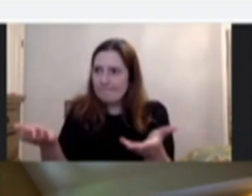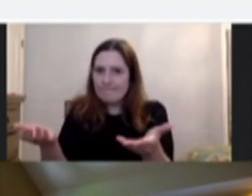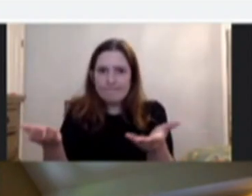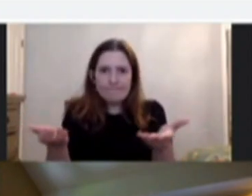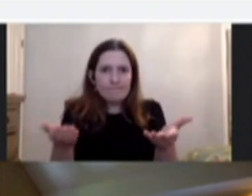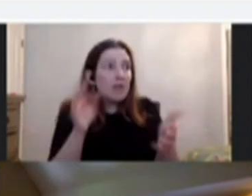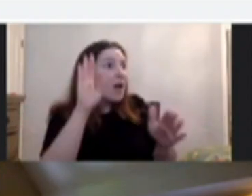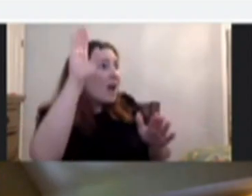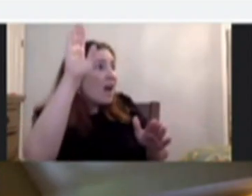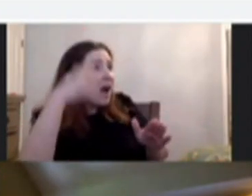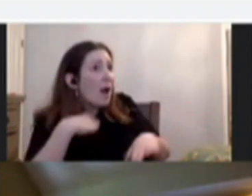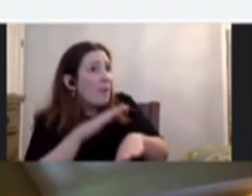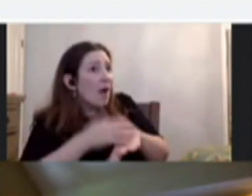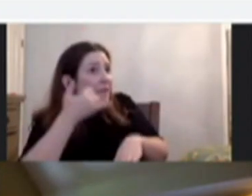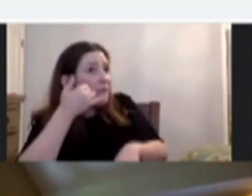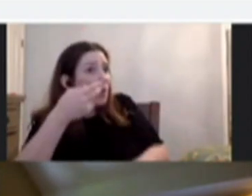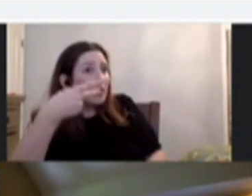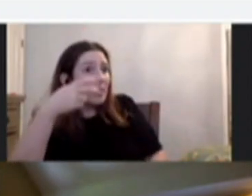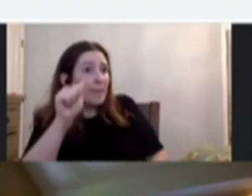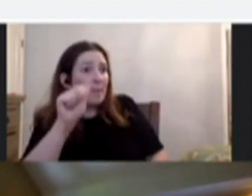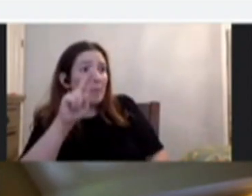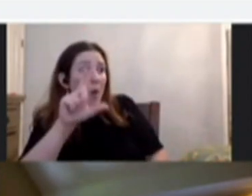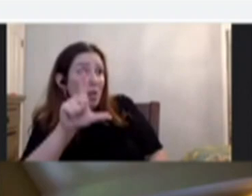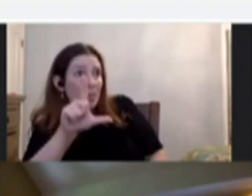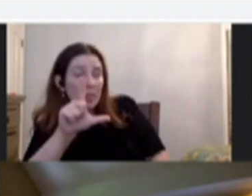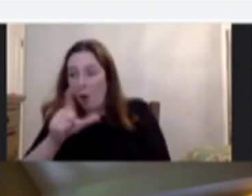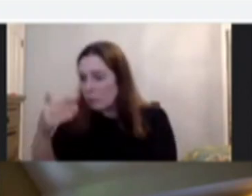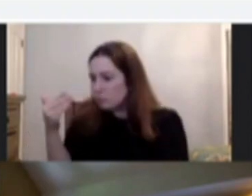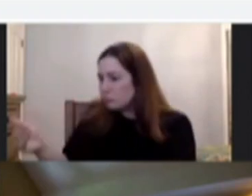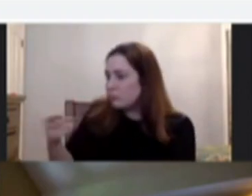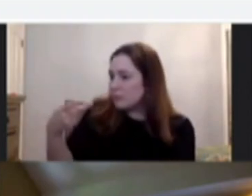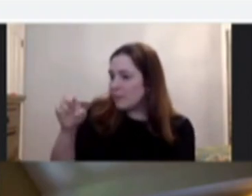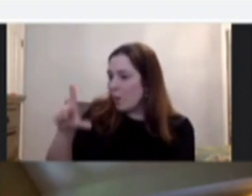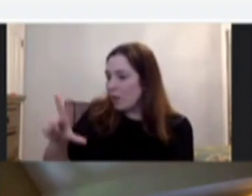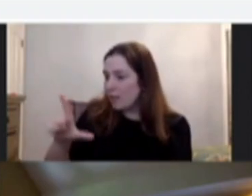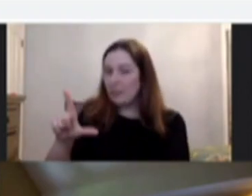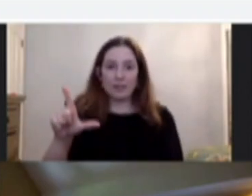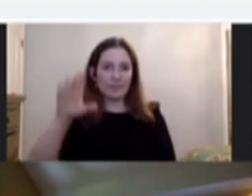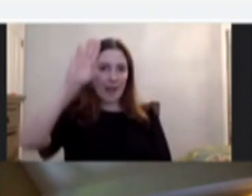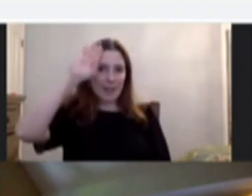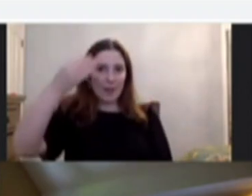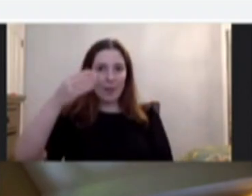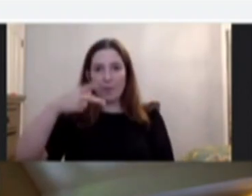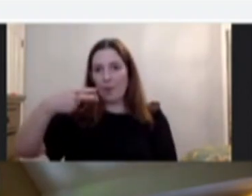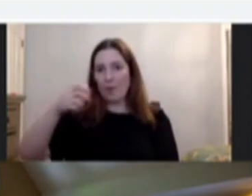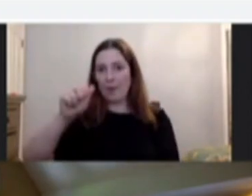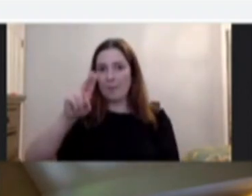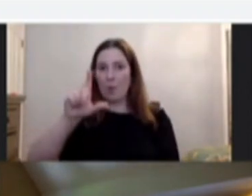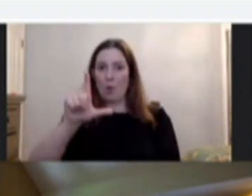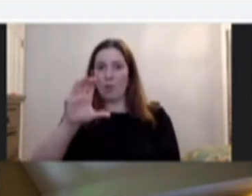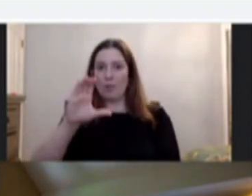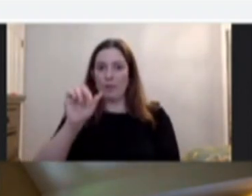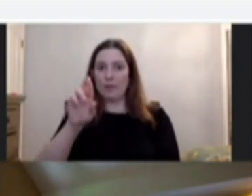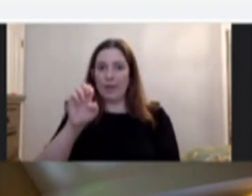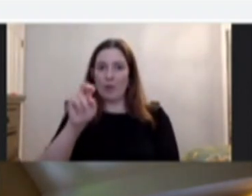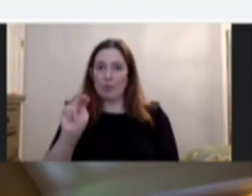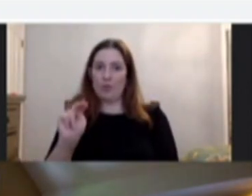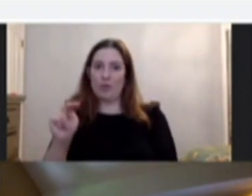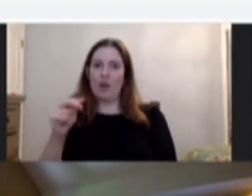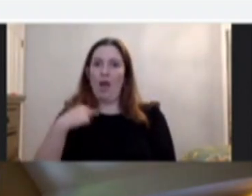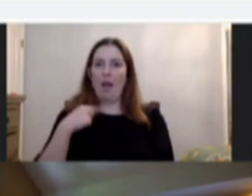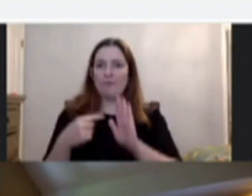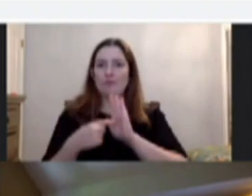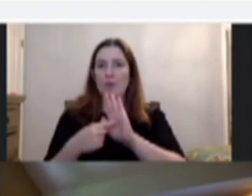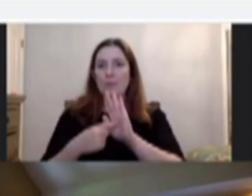I'm on the phone. It's Paul. Go ahead, Paul. Paul Karen. I represent West End, Beacon Hill.